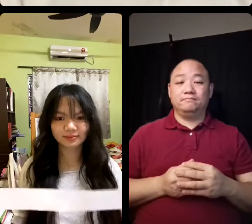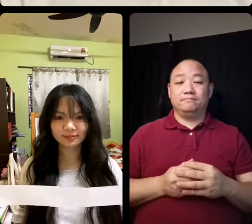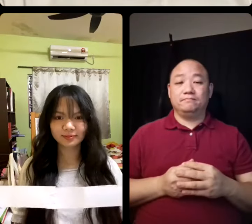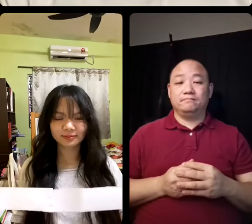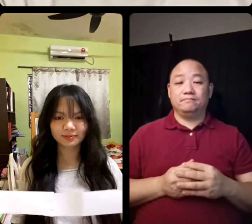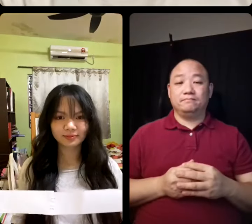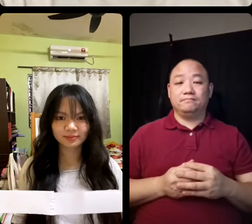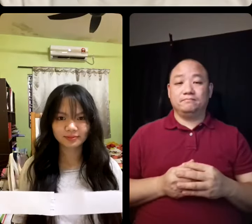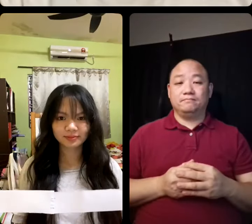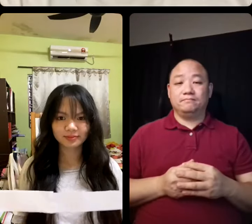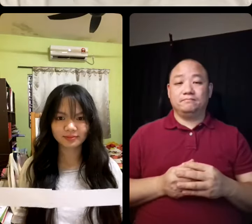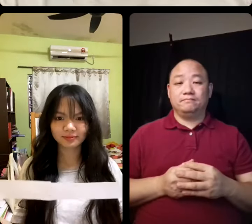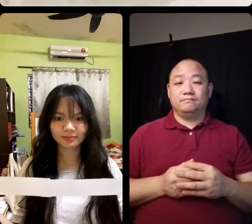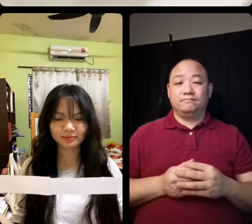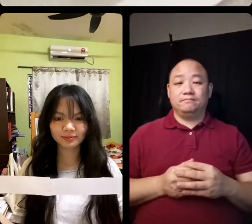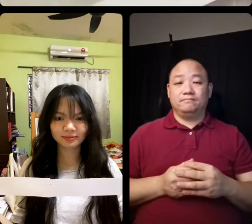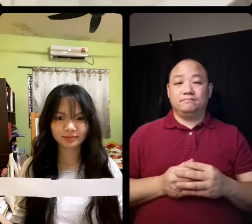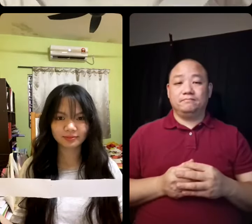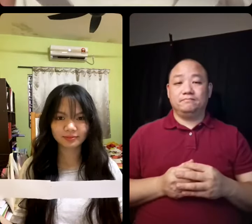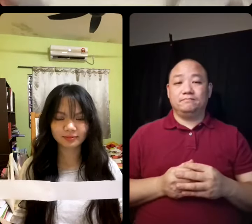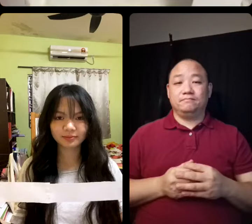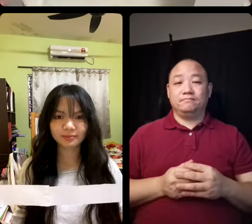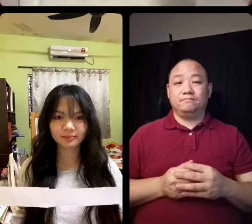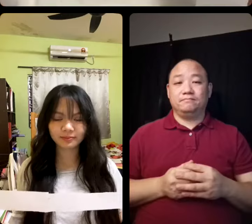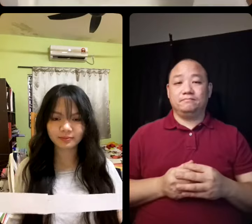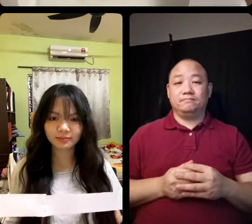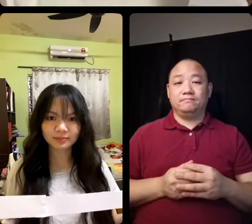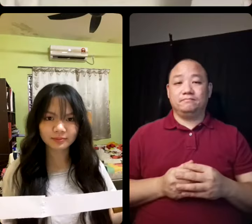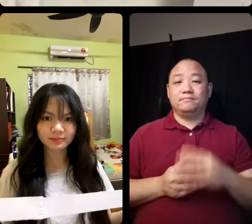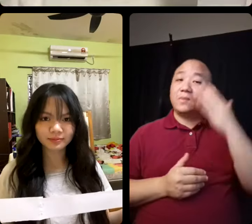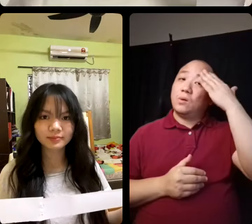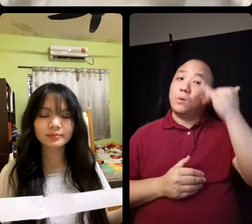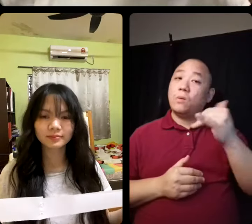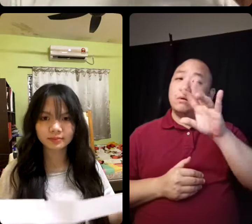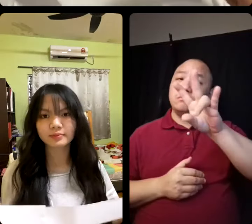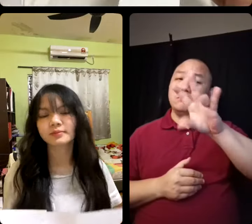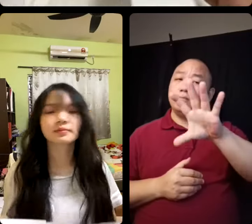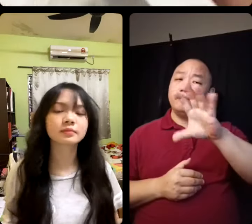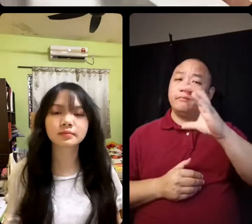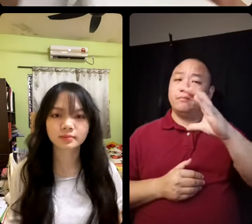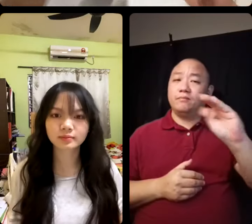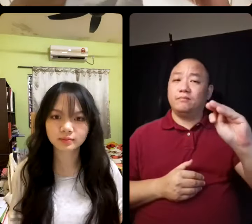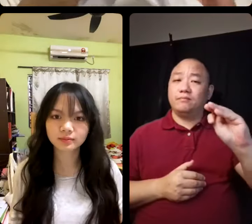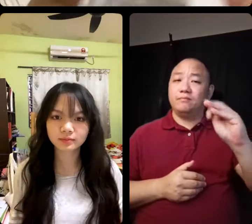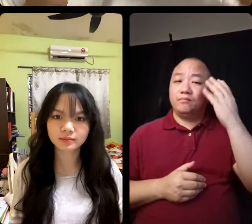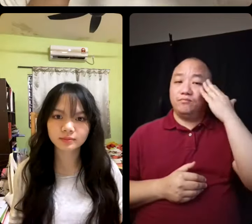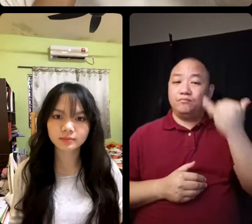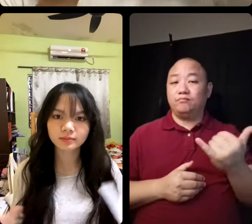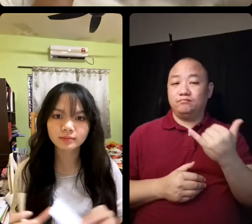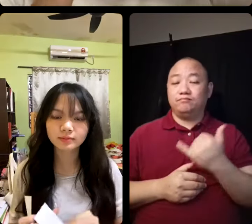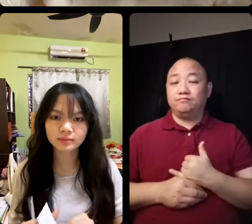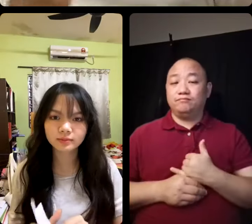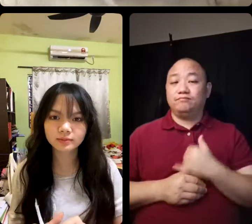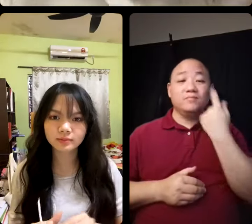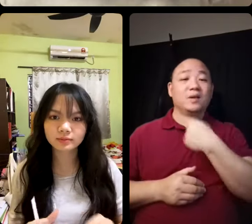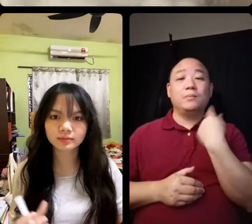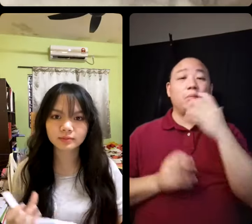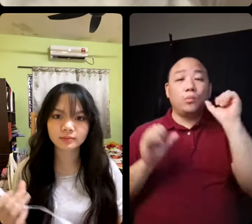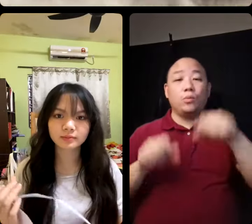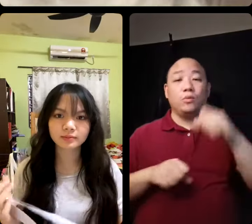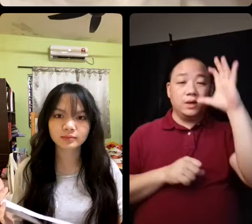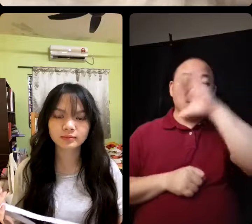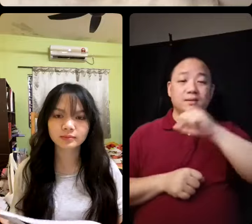we are going to do this activity together. Why 75 cm? Actually, any one of you can guess what does this 75 cm